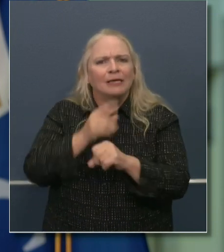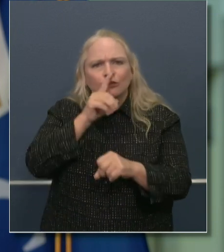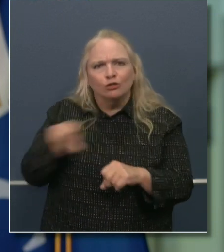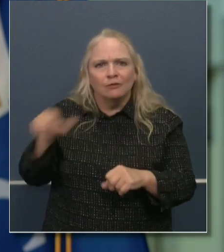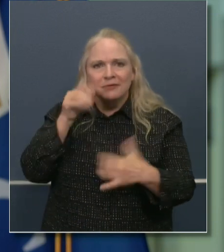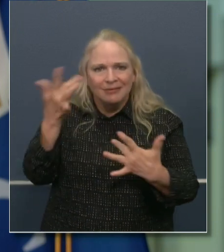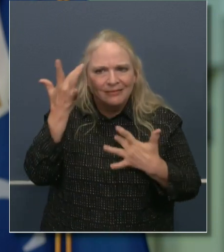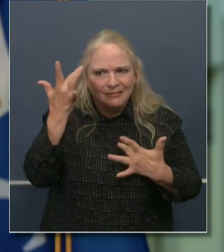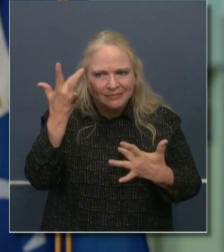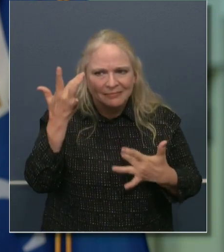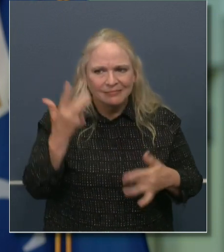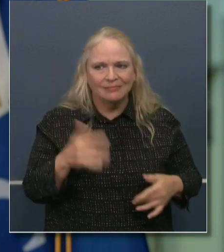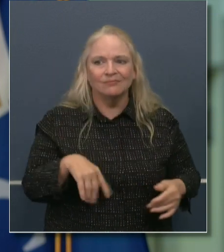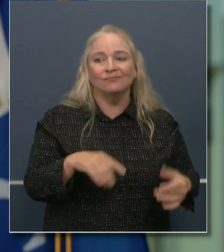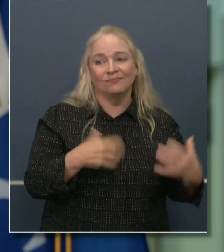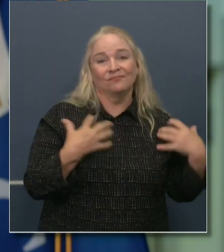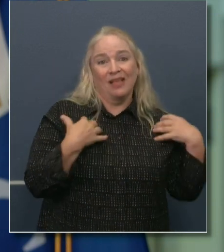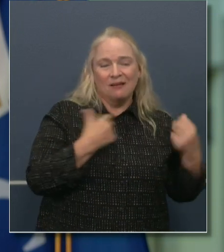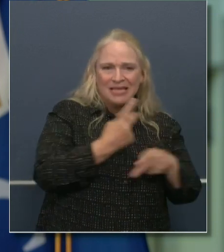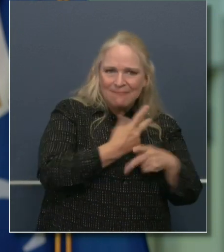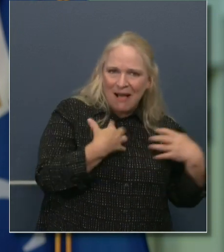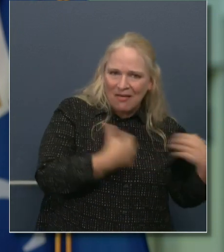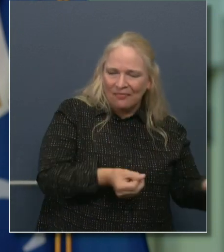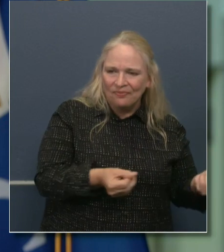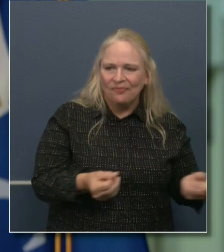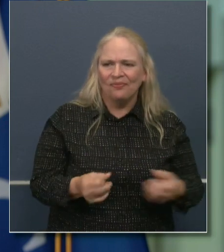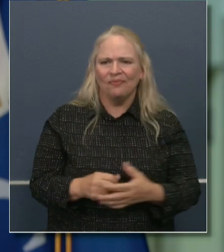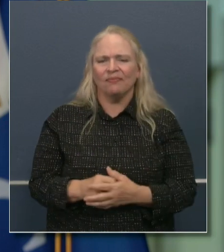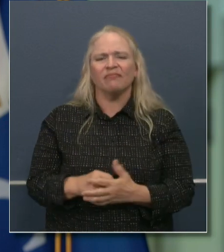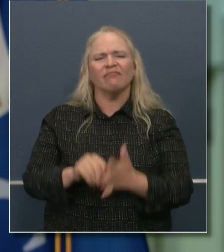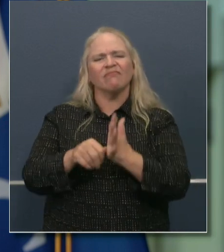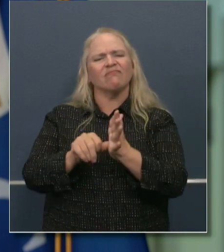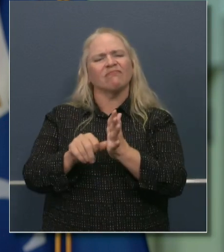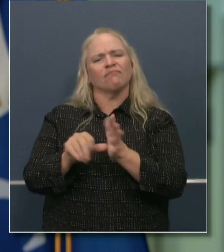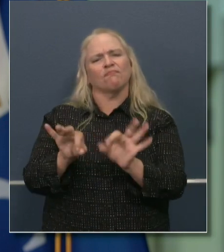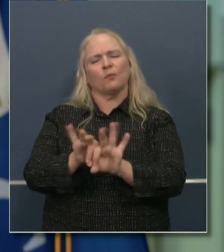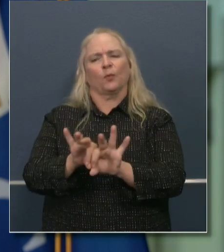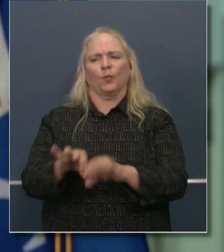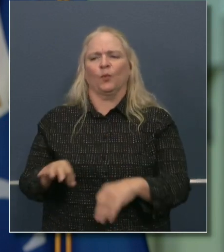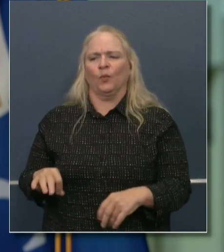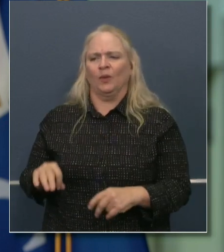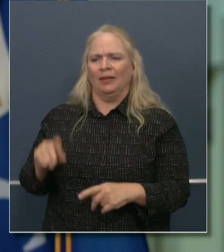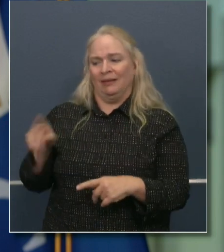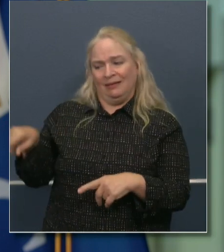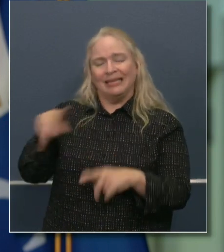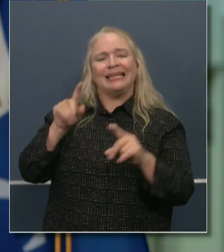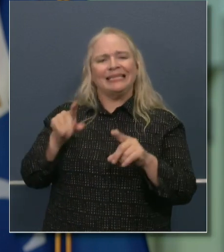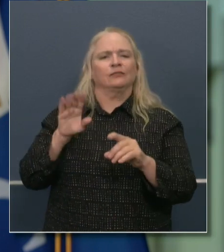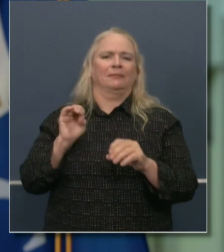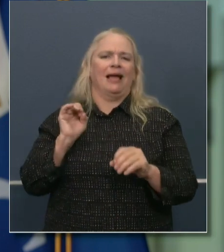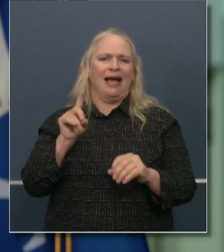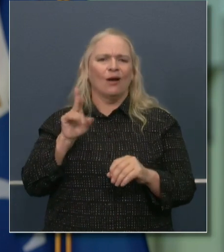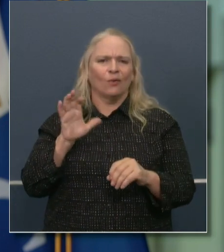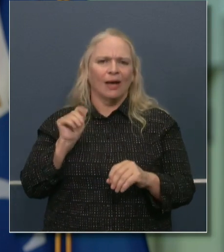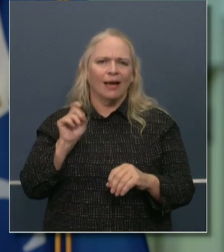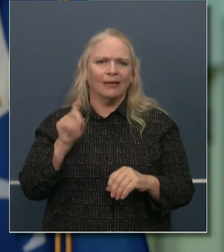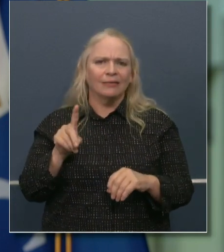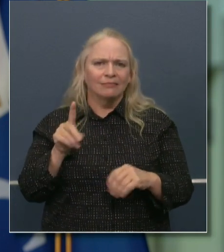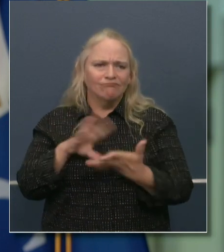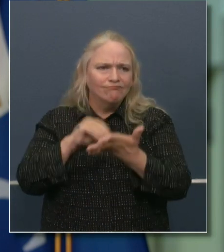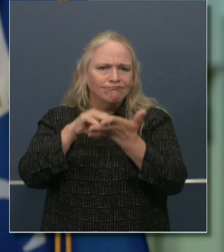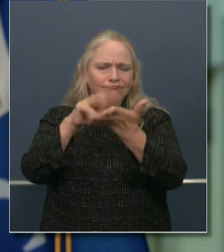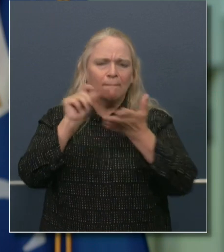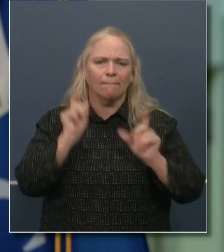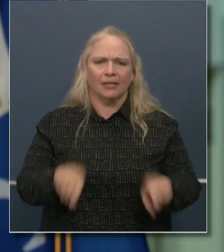health and the absolute essential importance of educating our children. To me, it's an